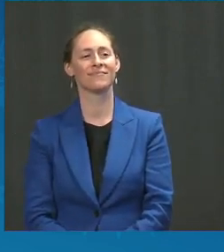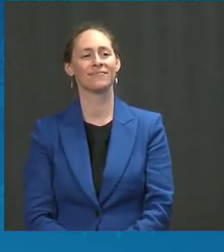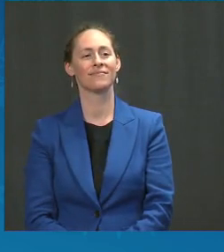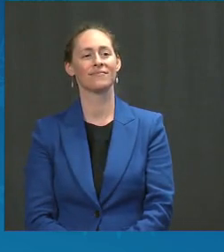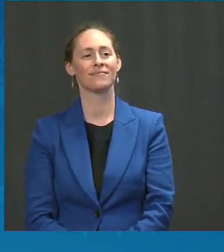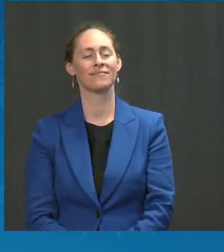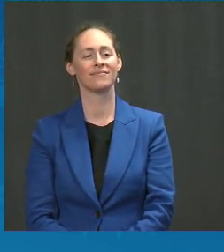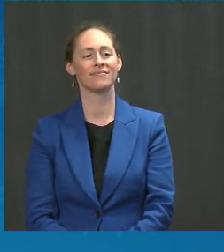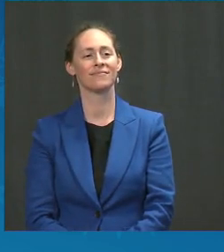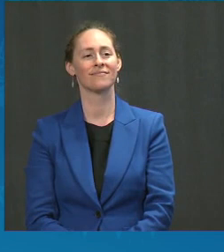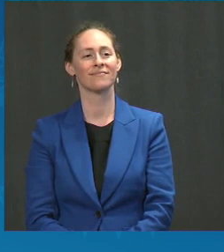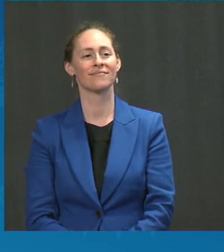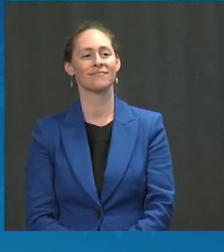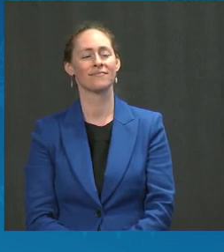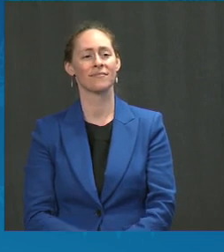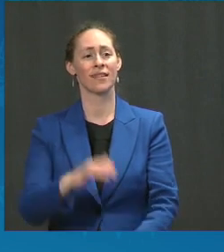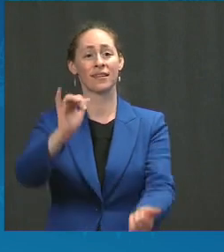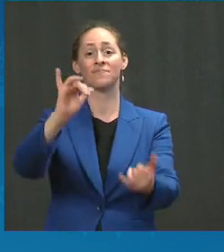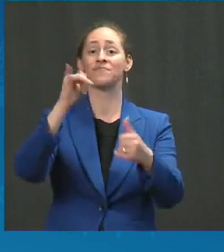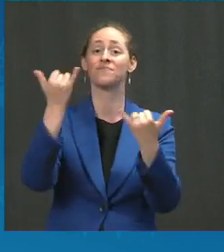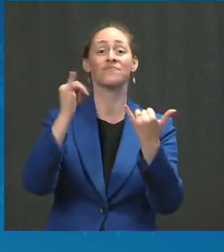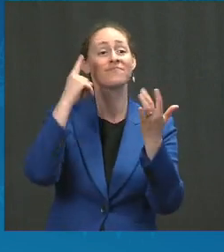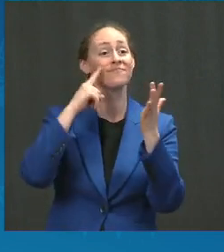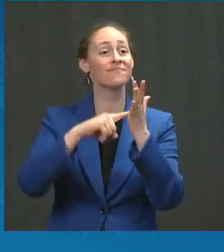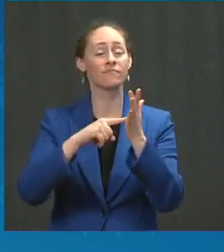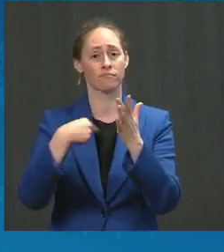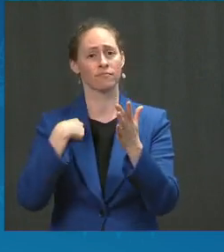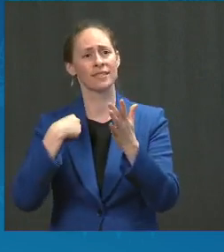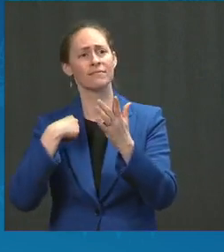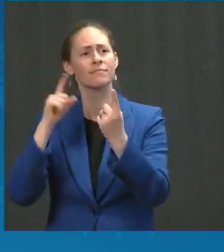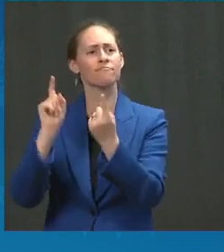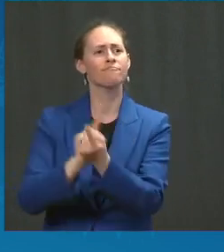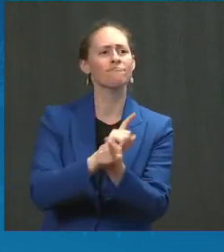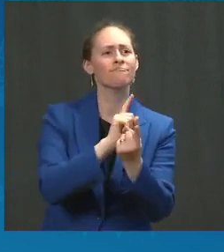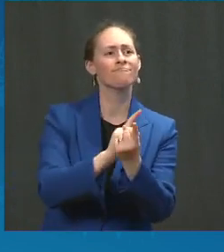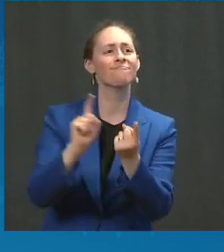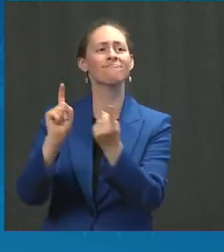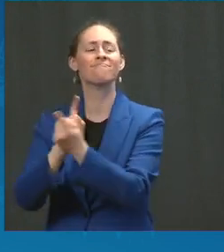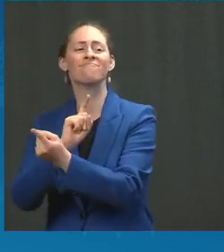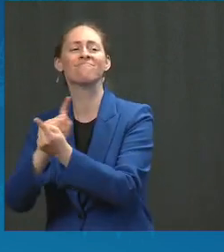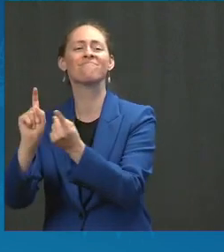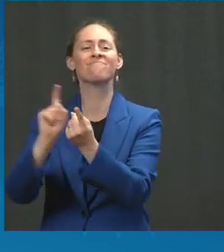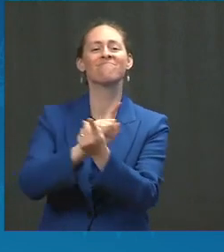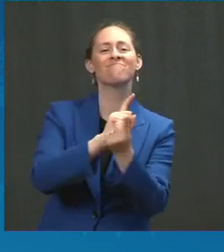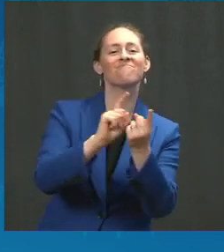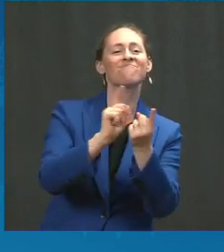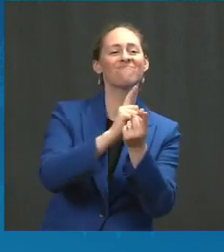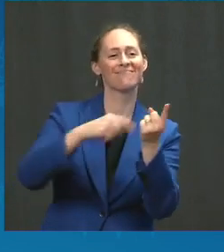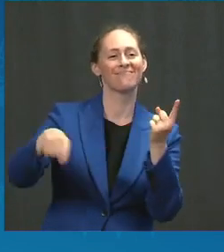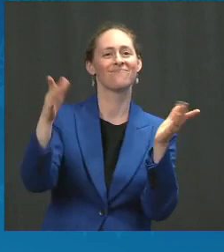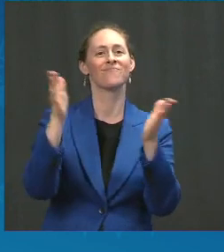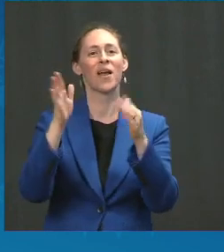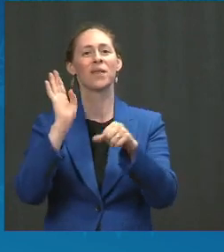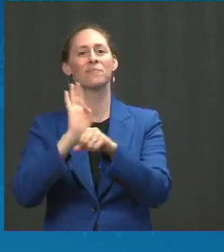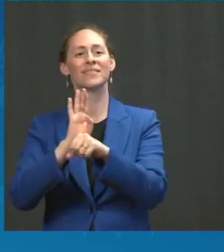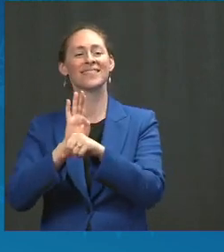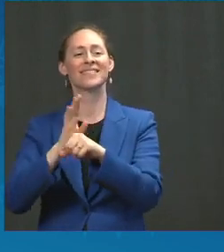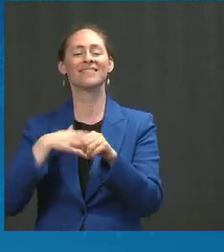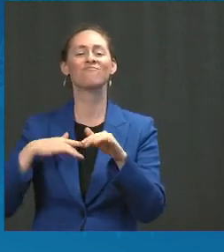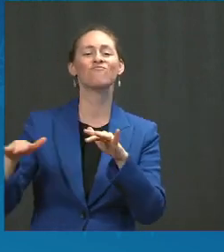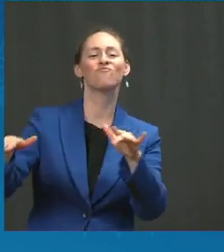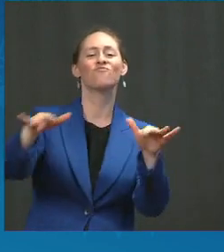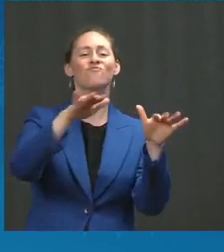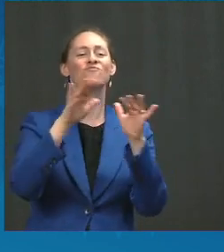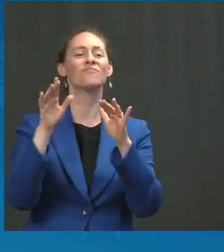businesses. In fact, I'll tell you, I don't know if she's on it, but one of the first small business I visited, a